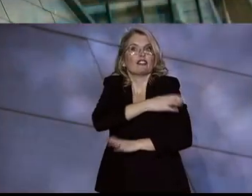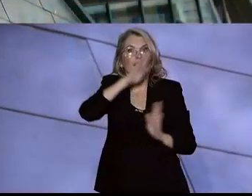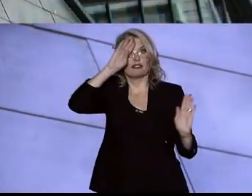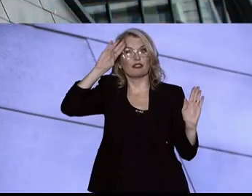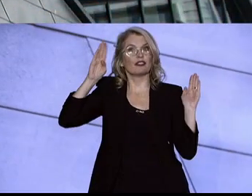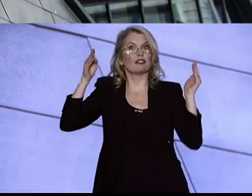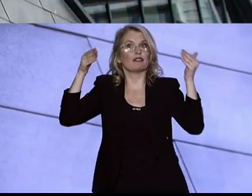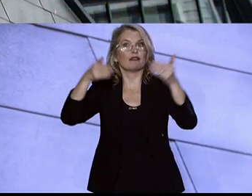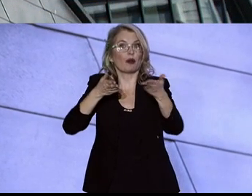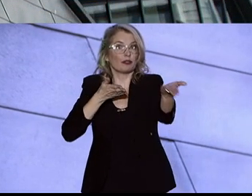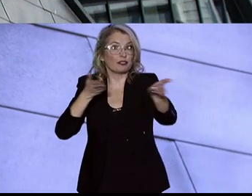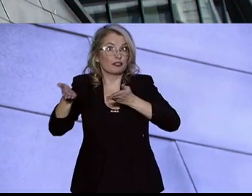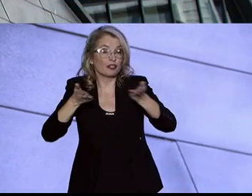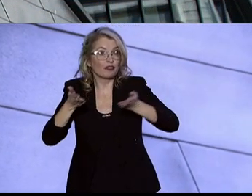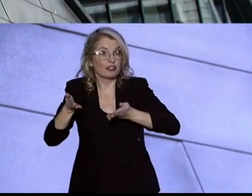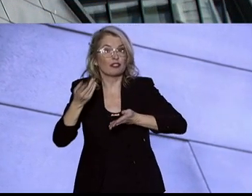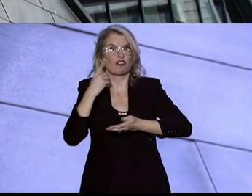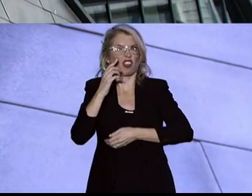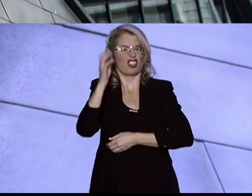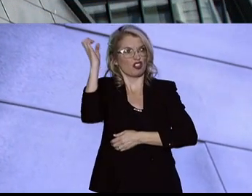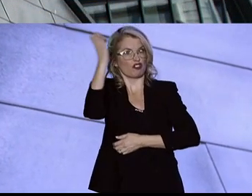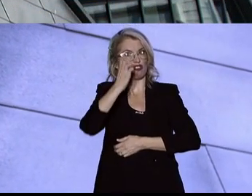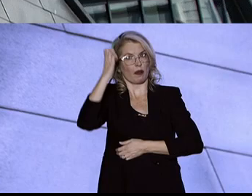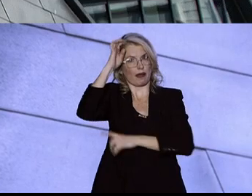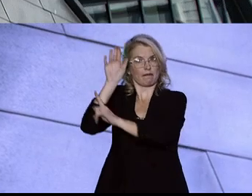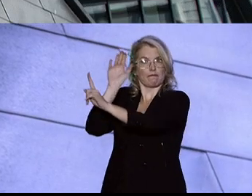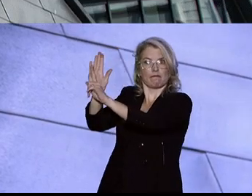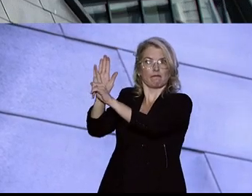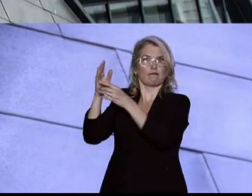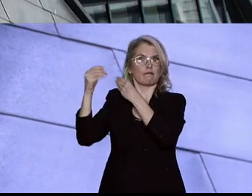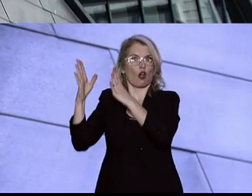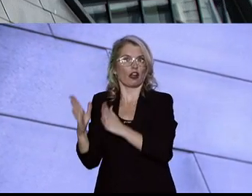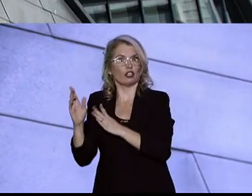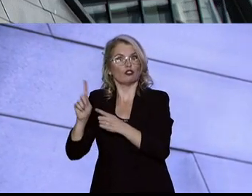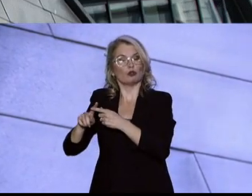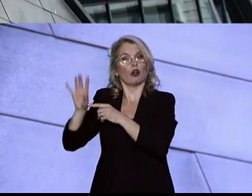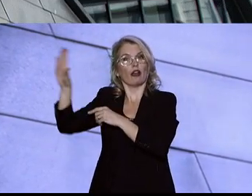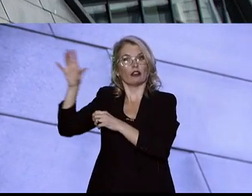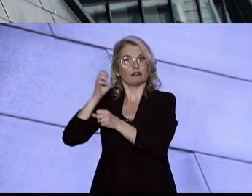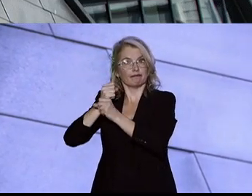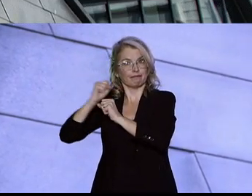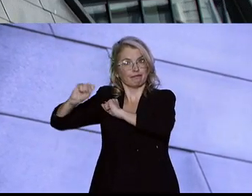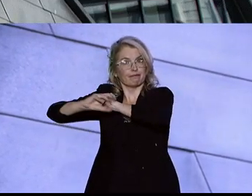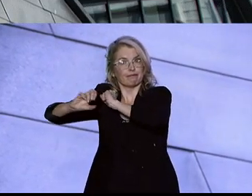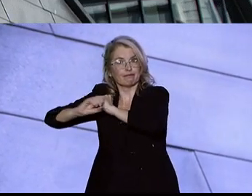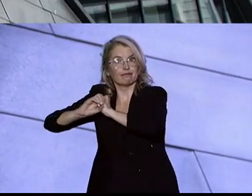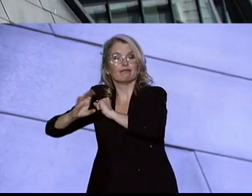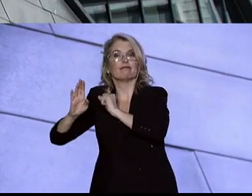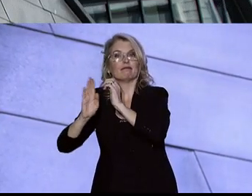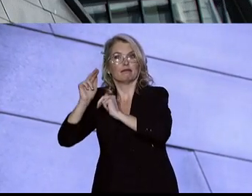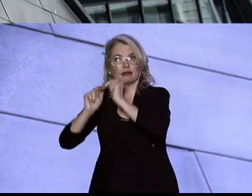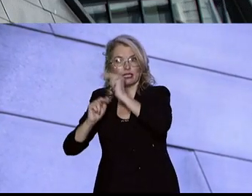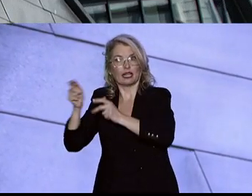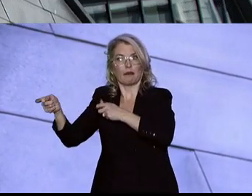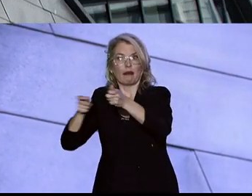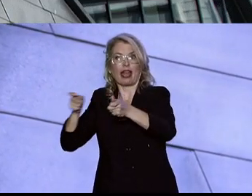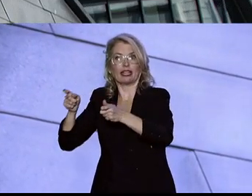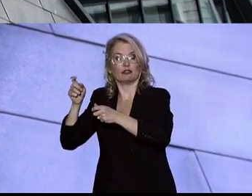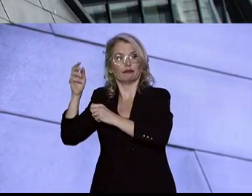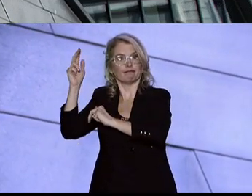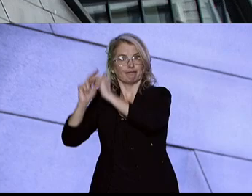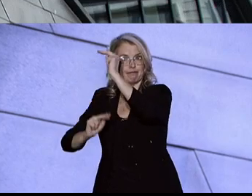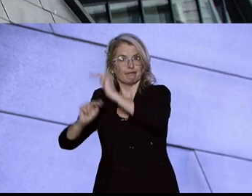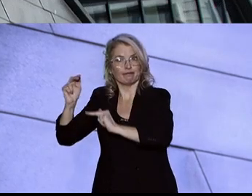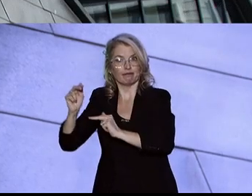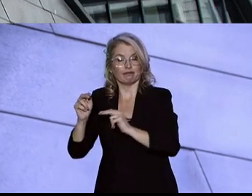new energy-focused service for the European market to its commercial building management suite.